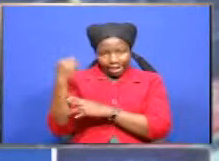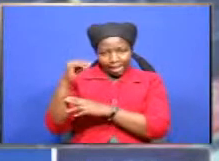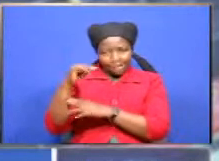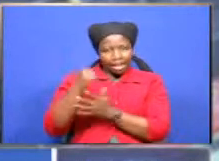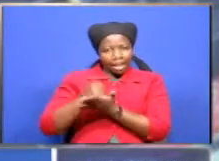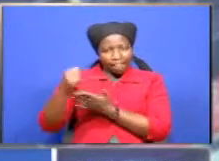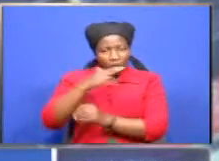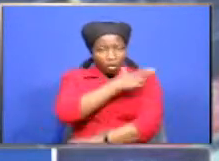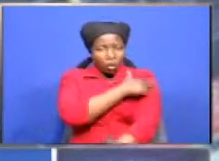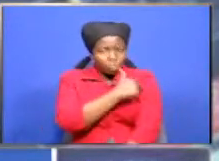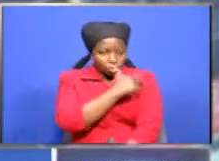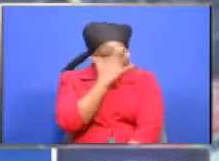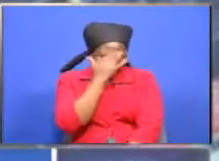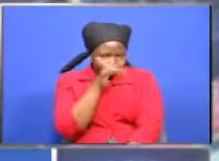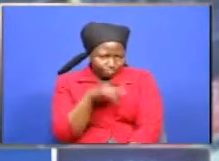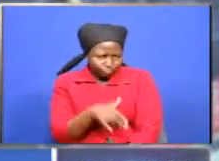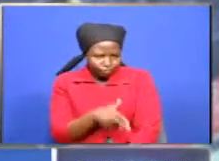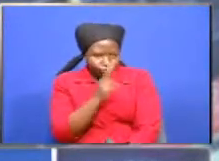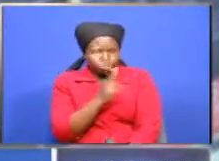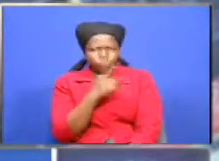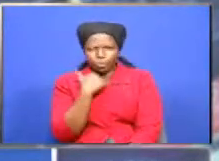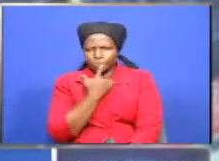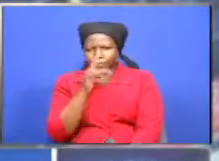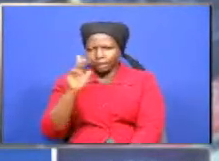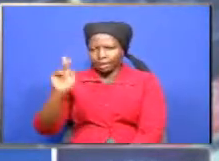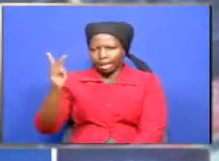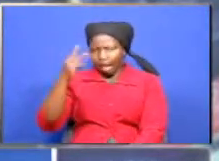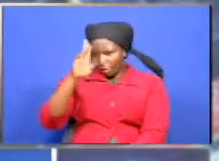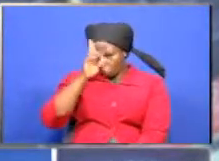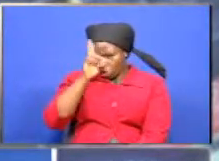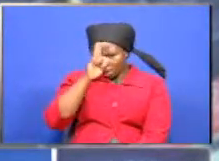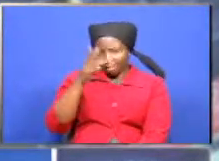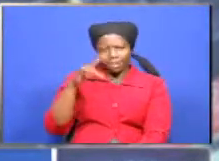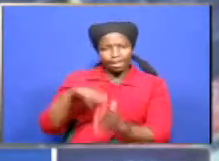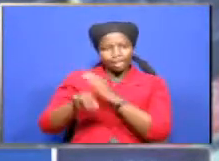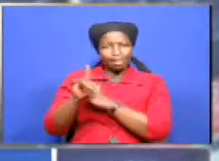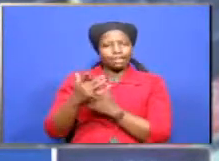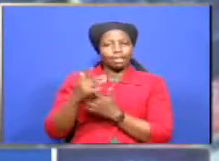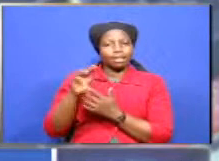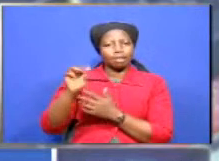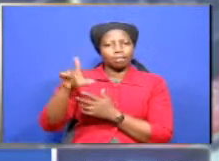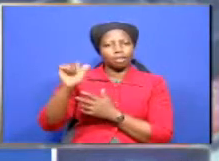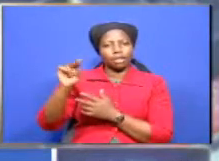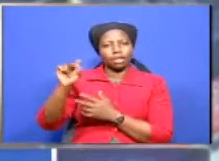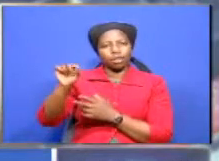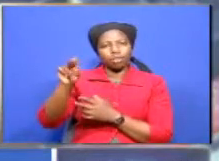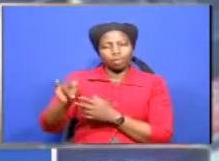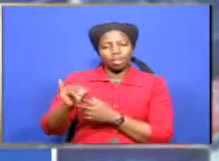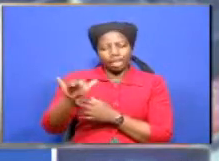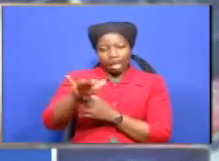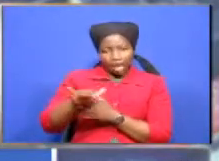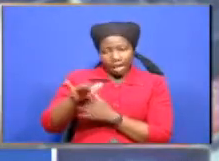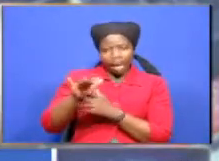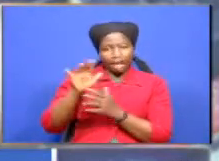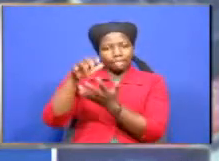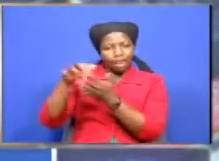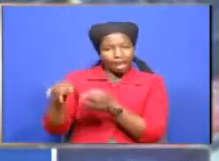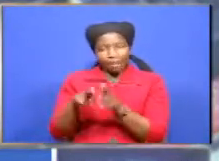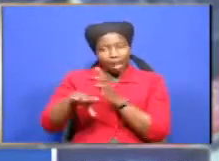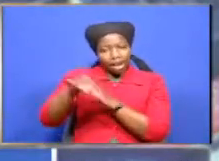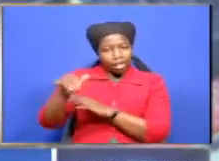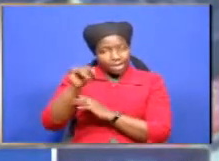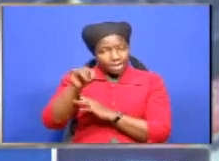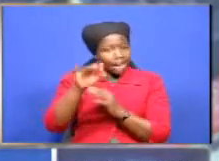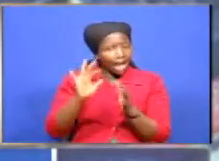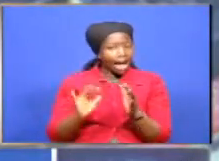was allegedly shot by Kenya Police Reservice in Mlangoni area of Tana River County. The attack is linked to the